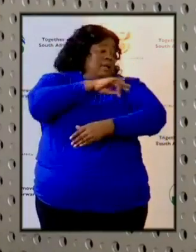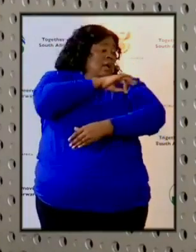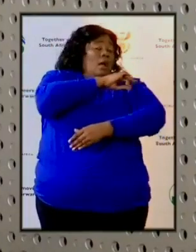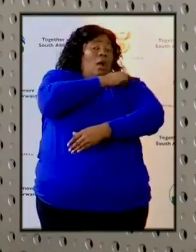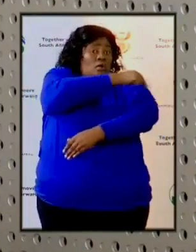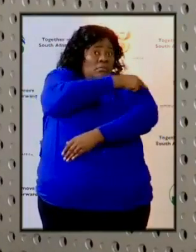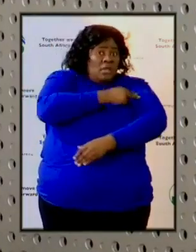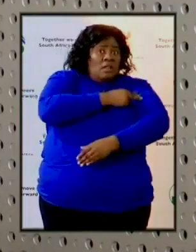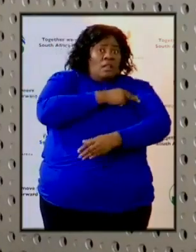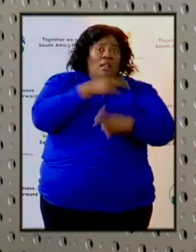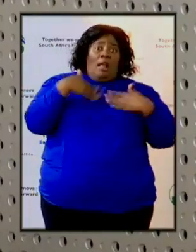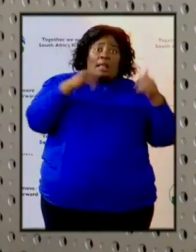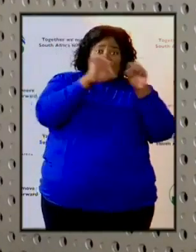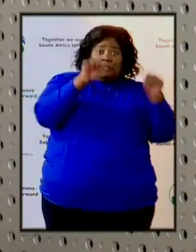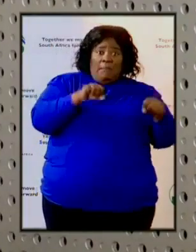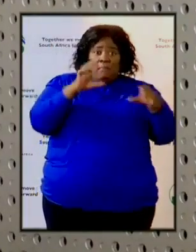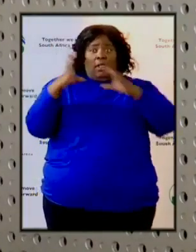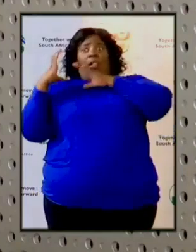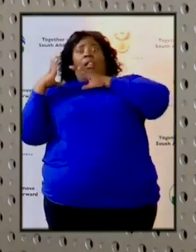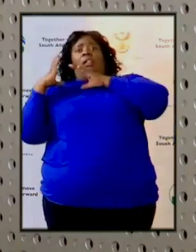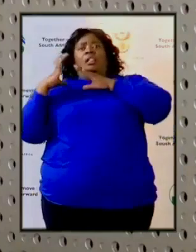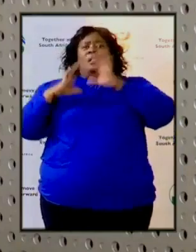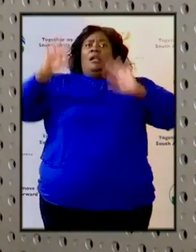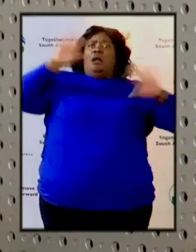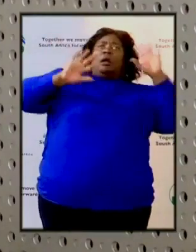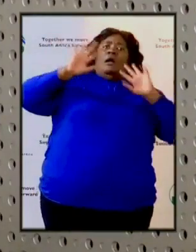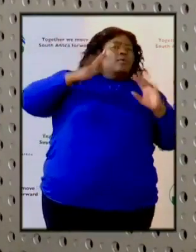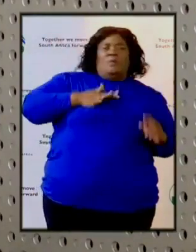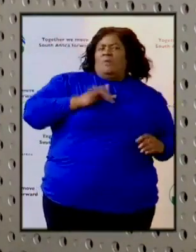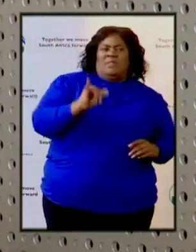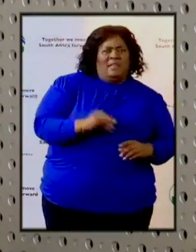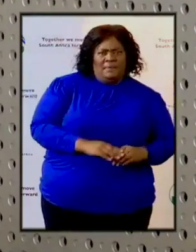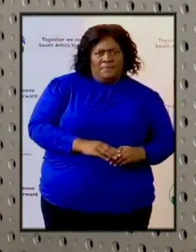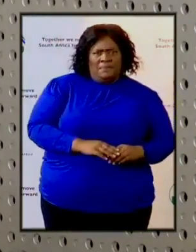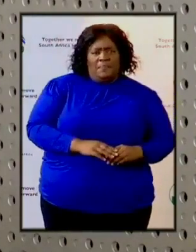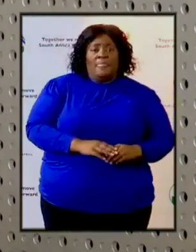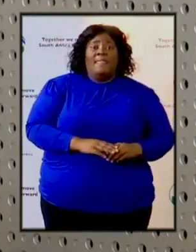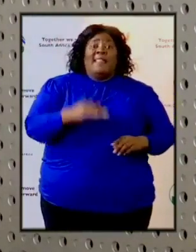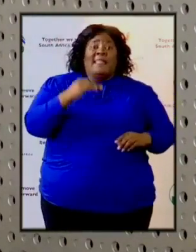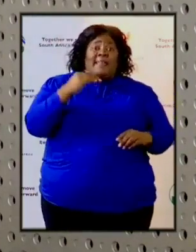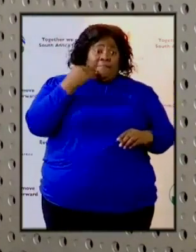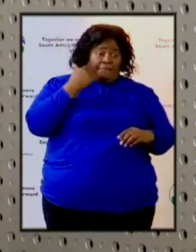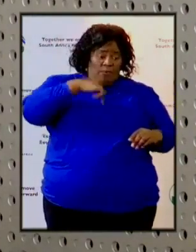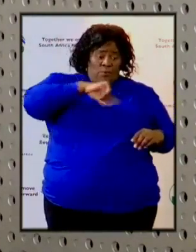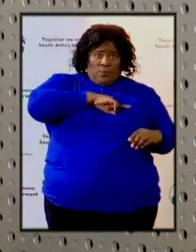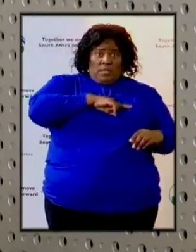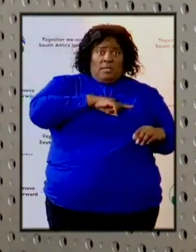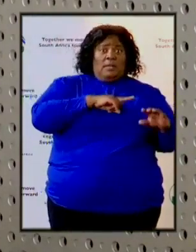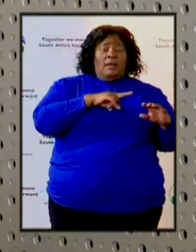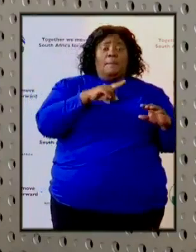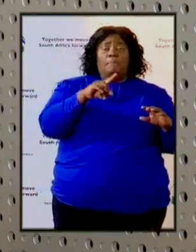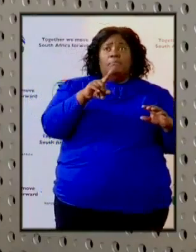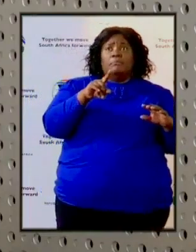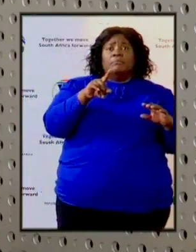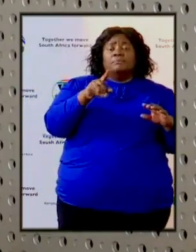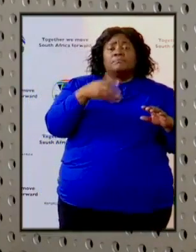If we didn't do the shutdown, the lockdown at the time we did, we probably now would be going towards